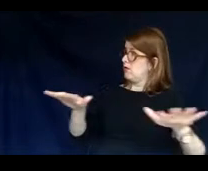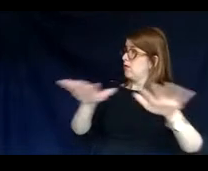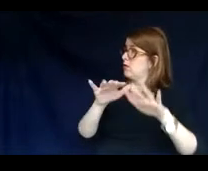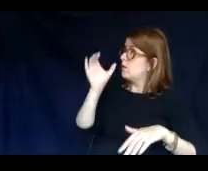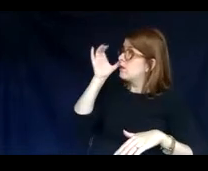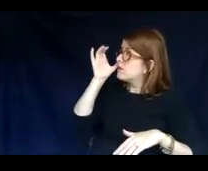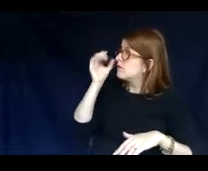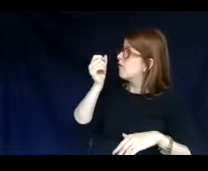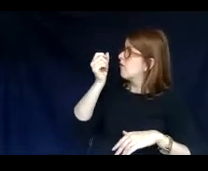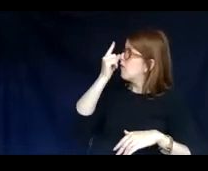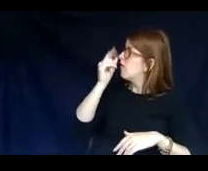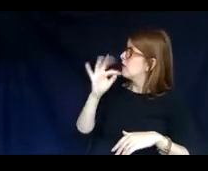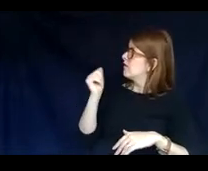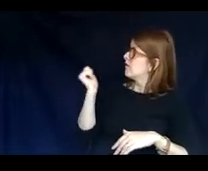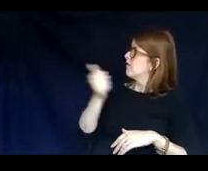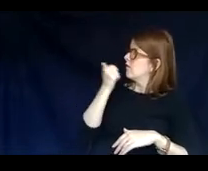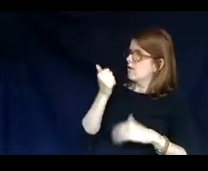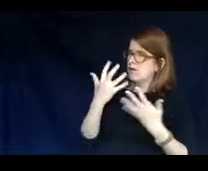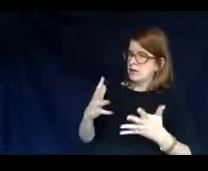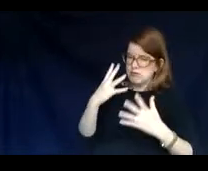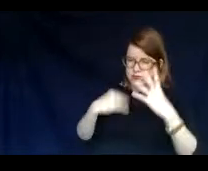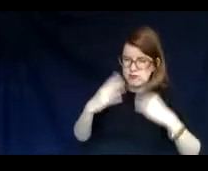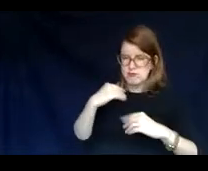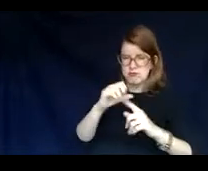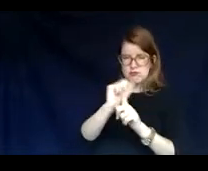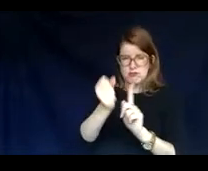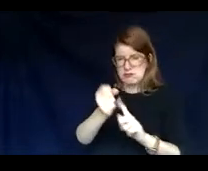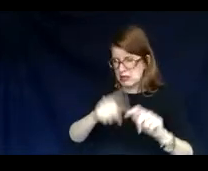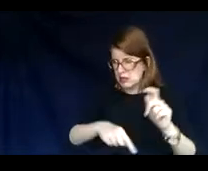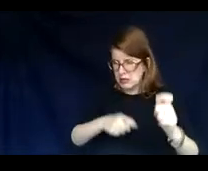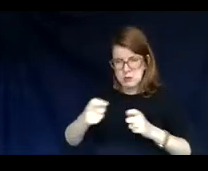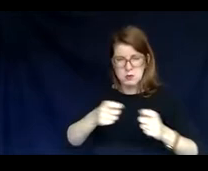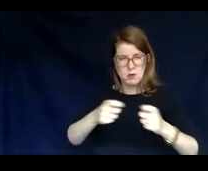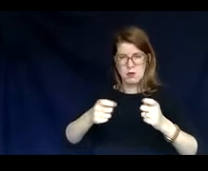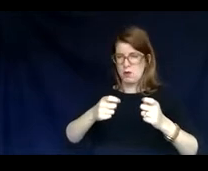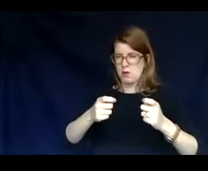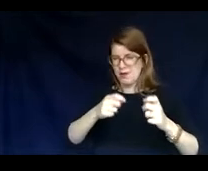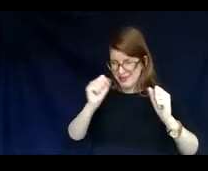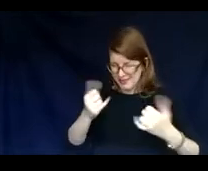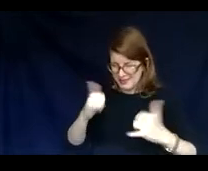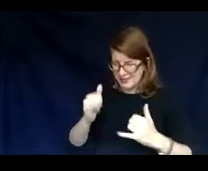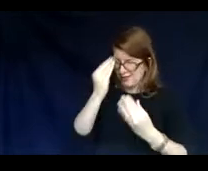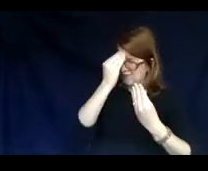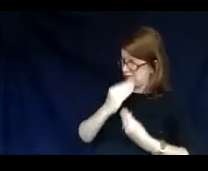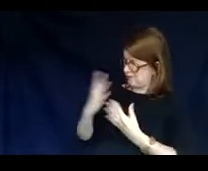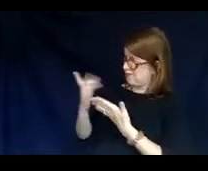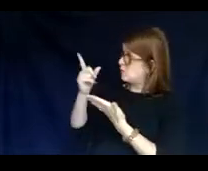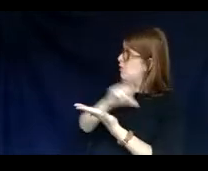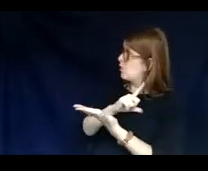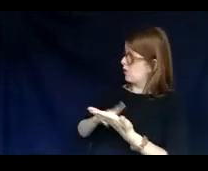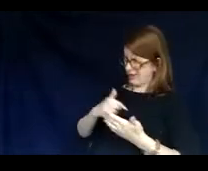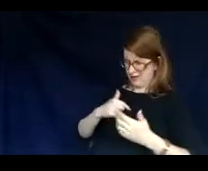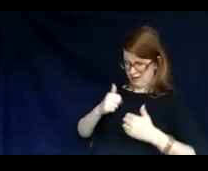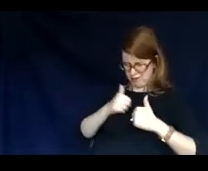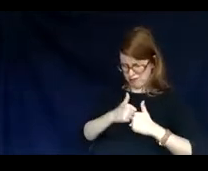understand that if they've been through circumstances beyond their control, that they can come to you, Lord. They can open their hearts to you,